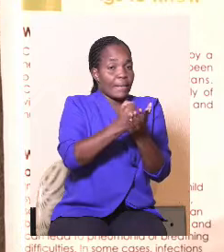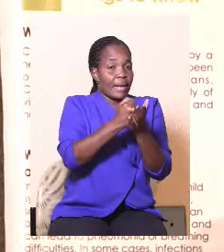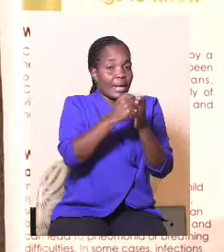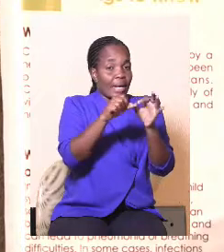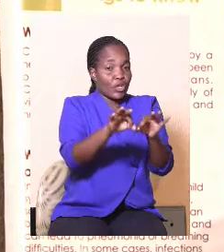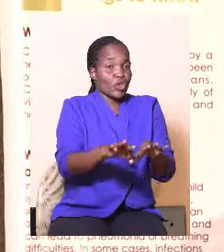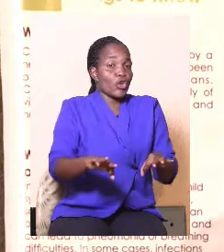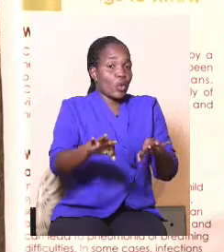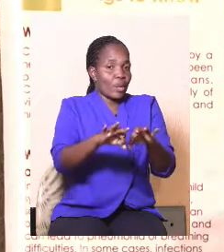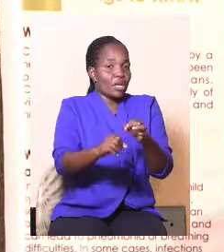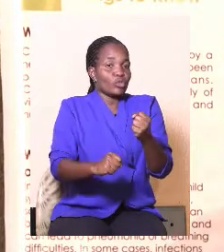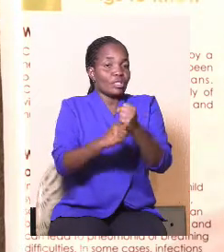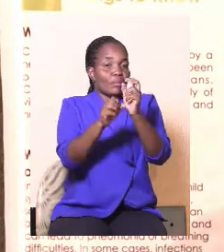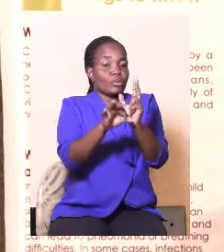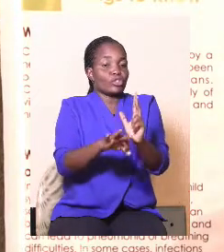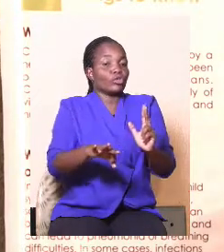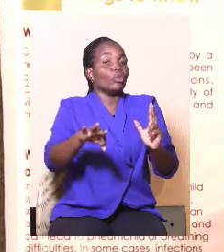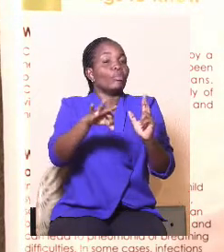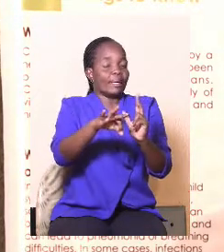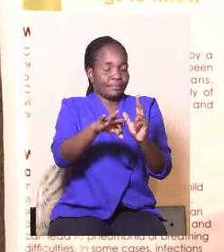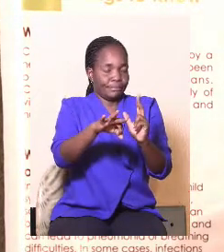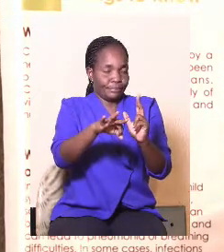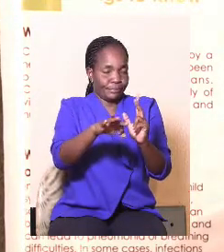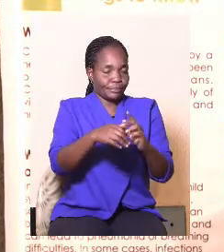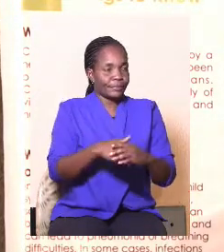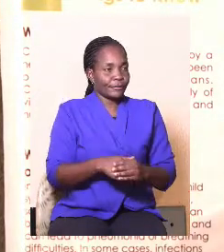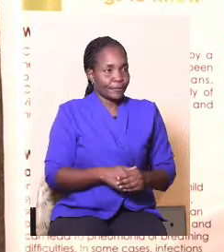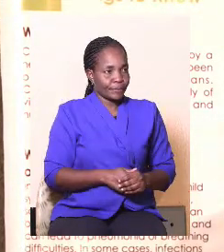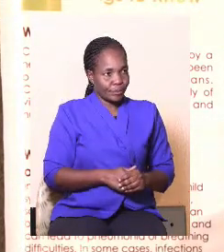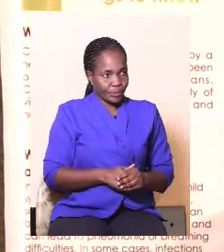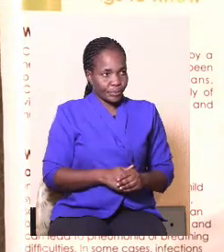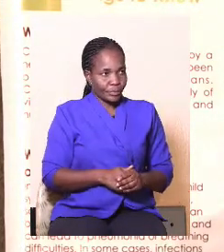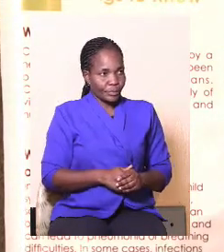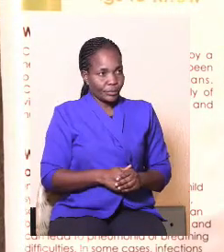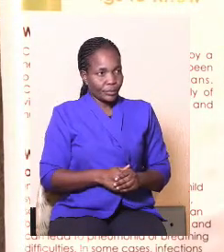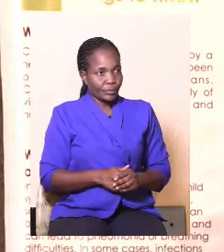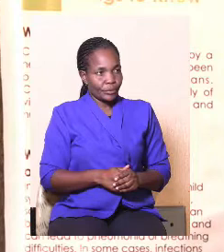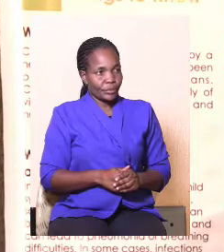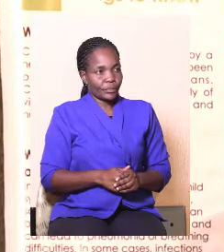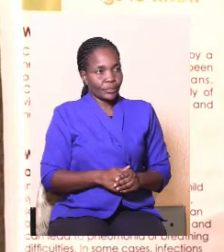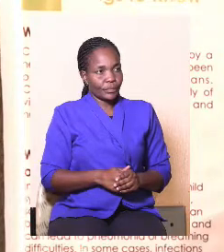because that's the instrument that government has. We have made